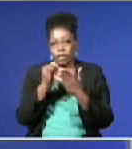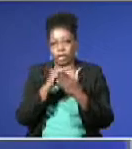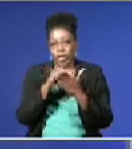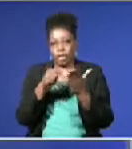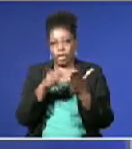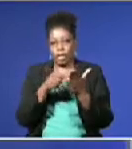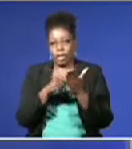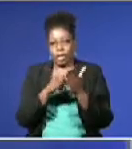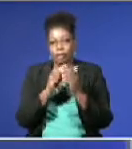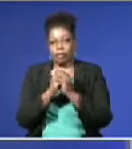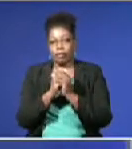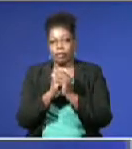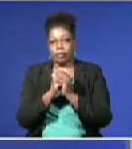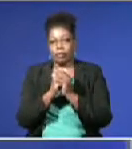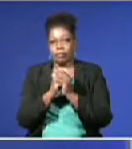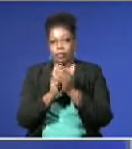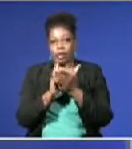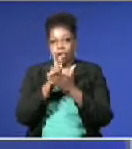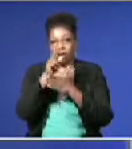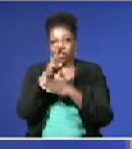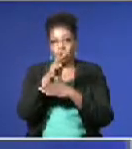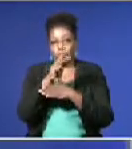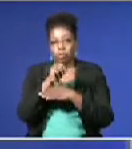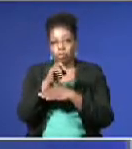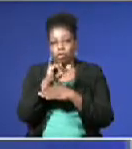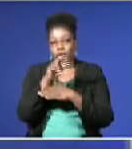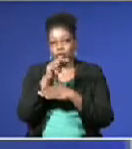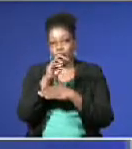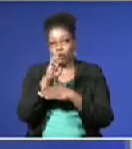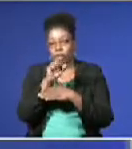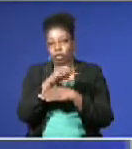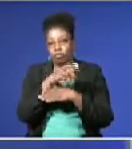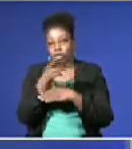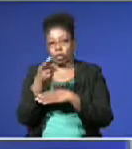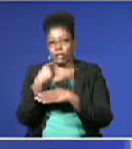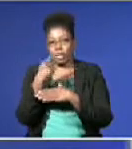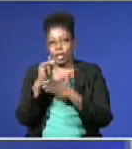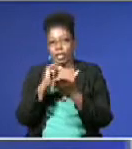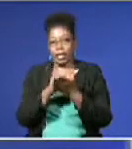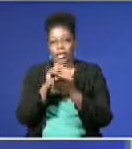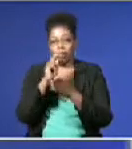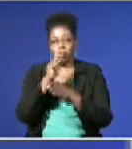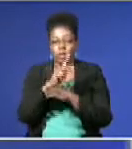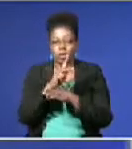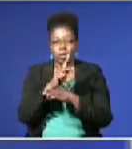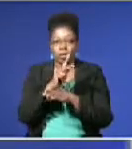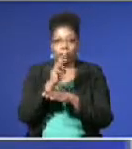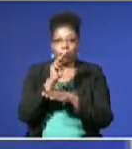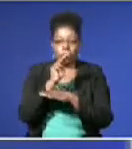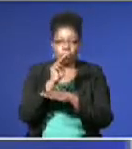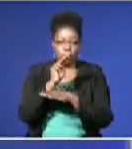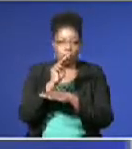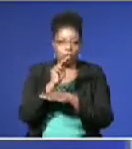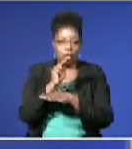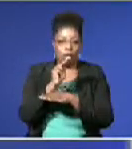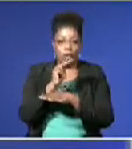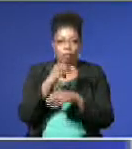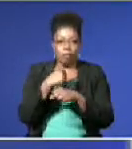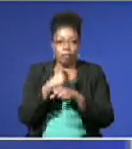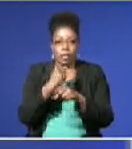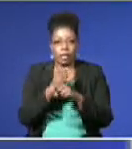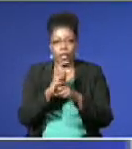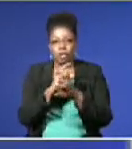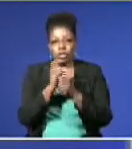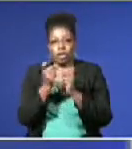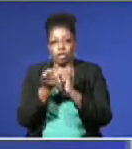Well, Minister of Agriculture and Marine Resources, the Honorable Michael Pintard, says the Ministry of Agriculture and Marine Resources has already began making